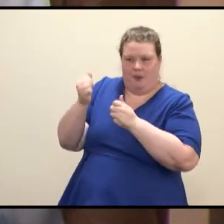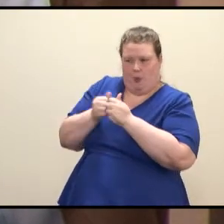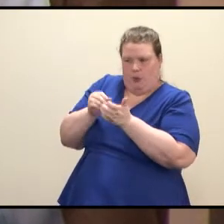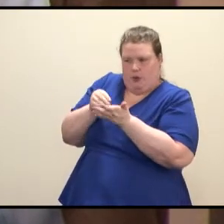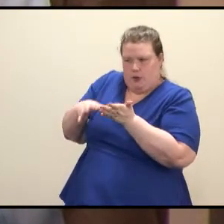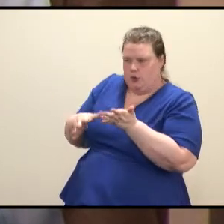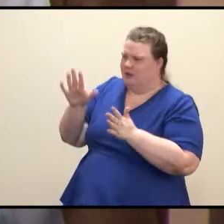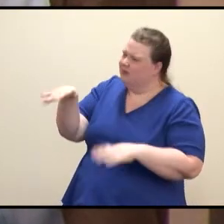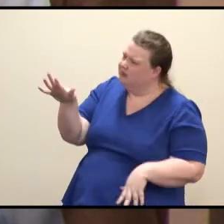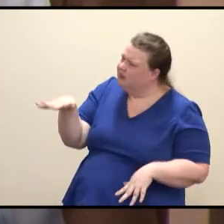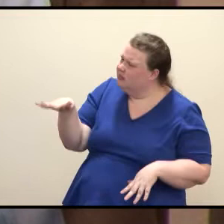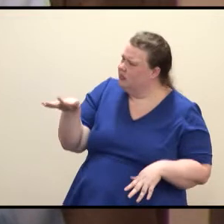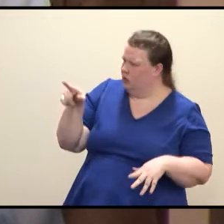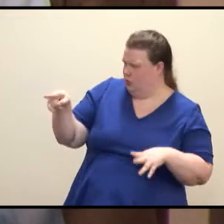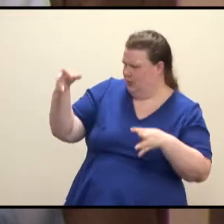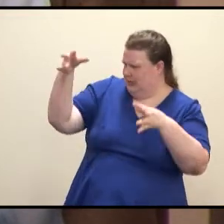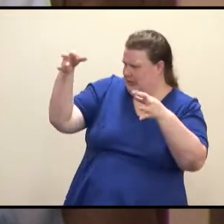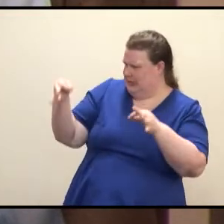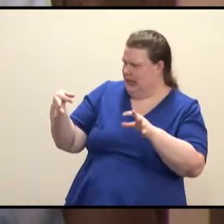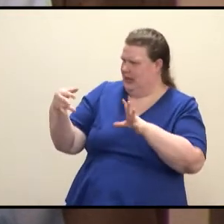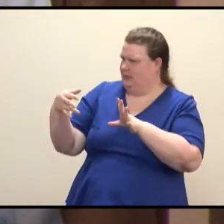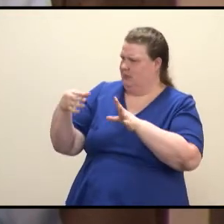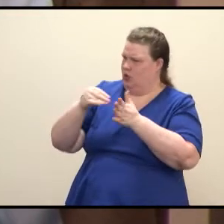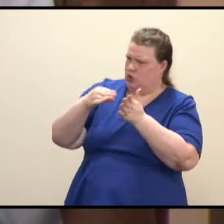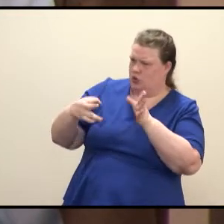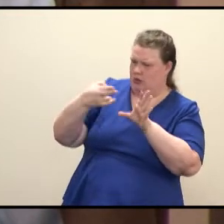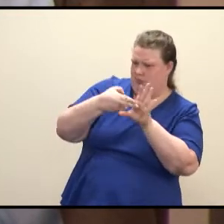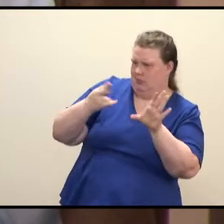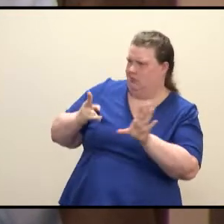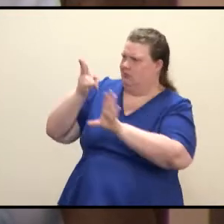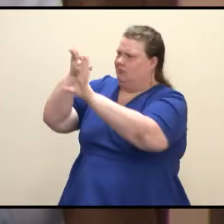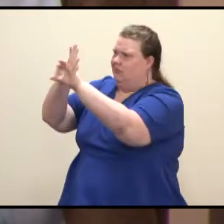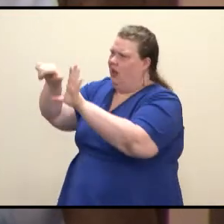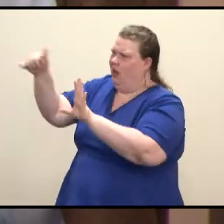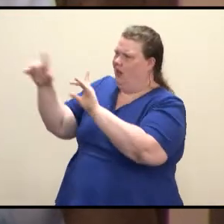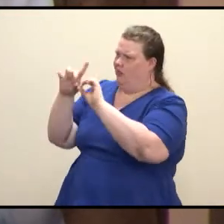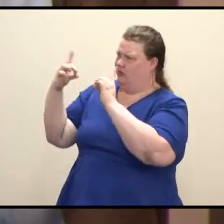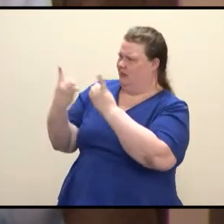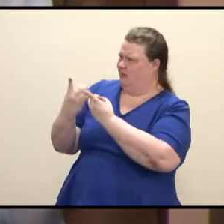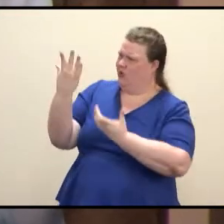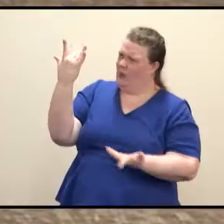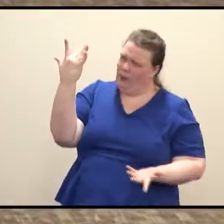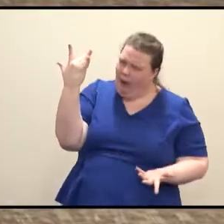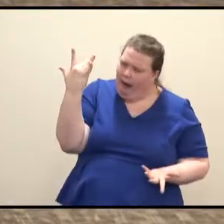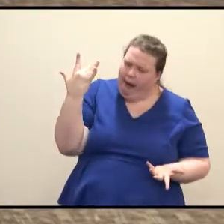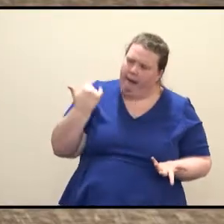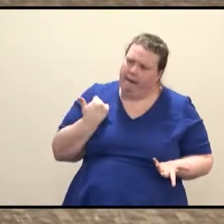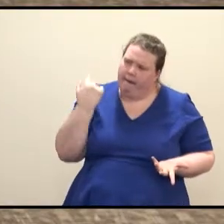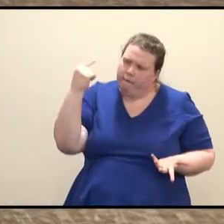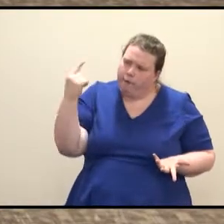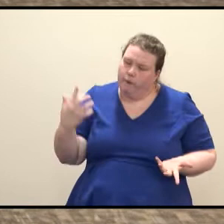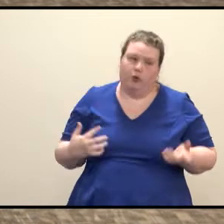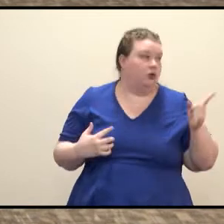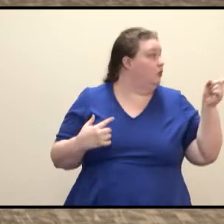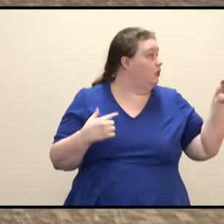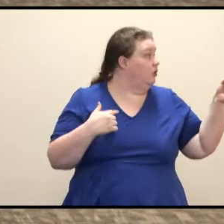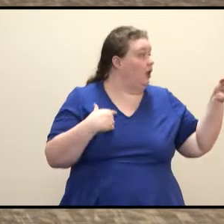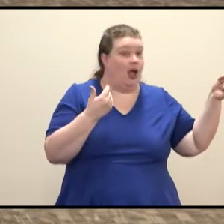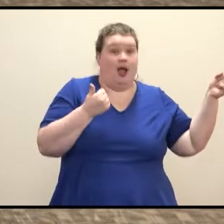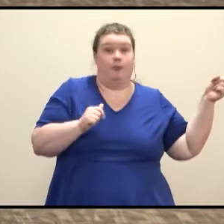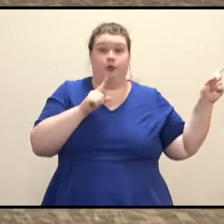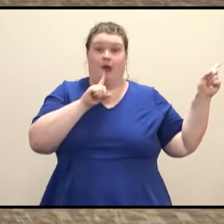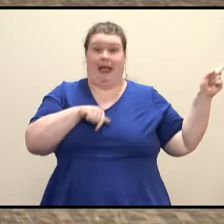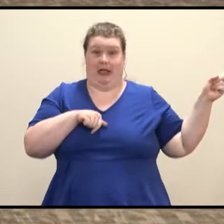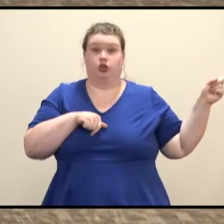was the reason that made your decision to leave the district? Yeah, let me attempt to answer that, Mr.